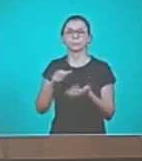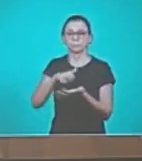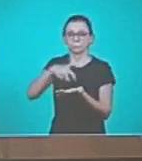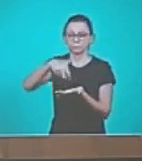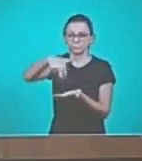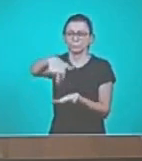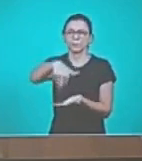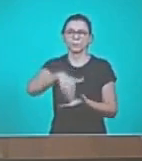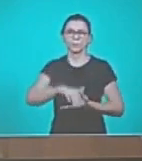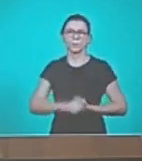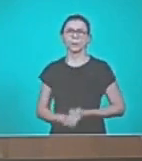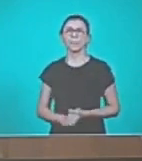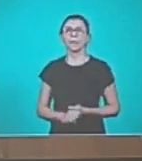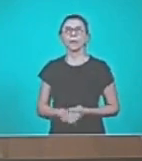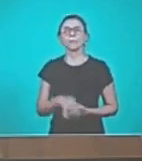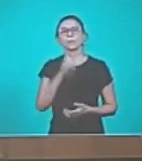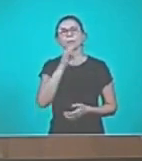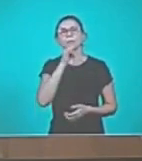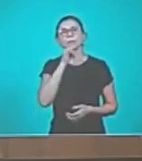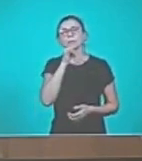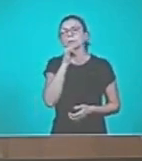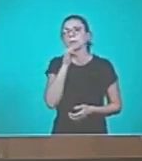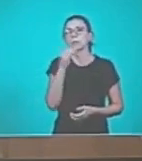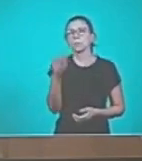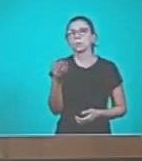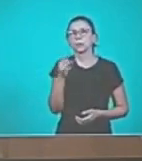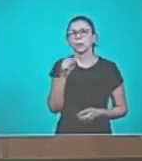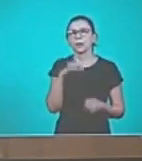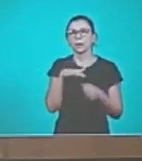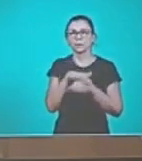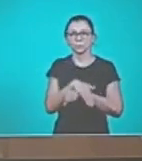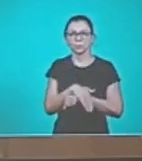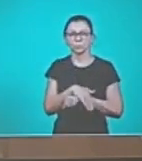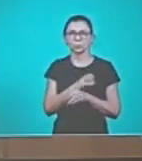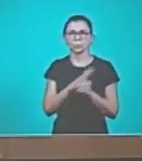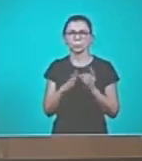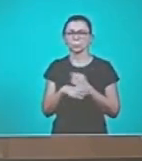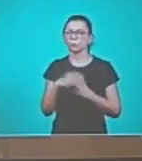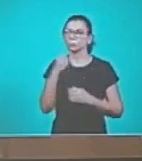is for those who are lame, that are at the door. They never entered.